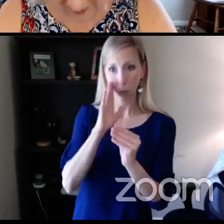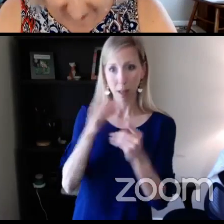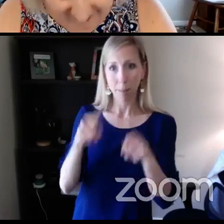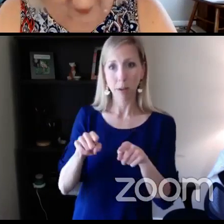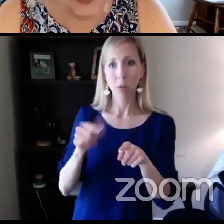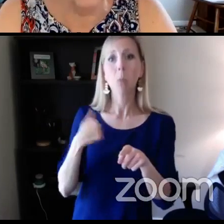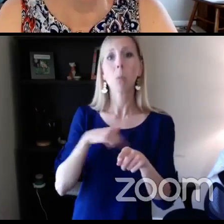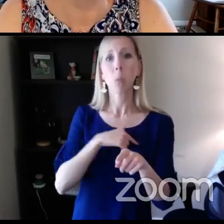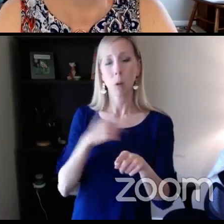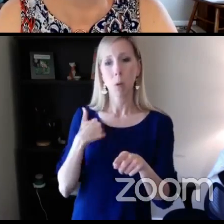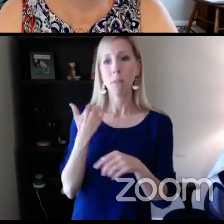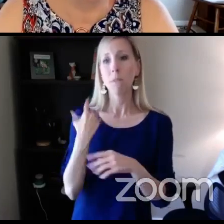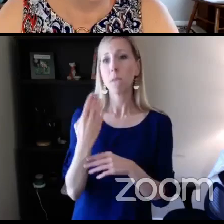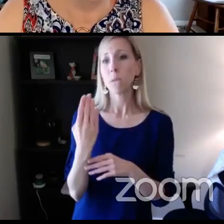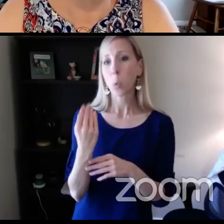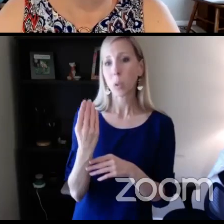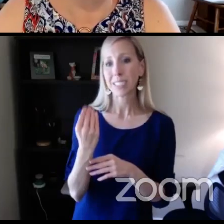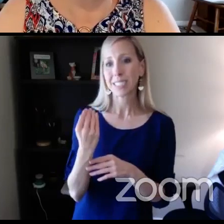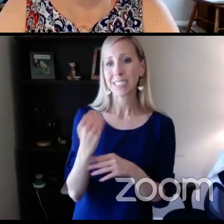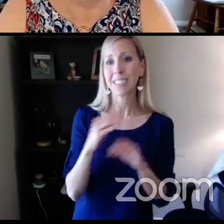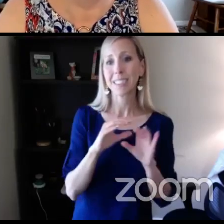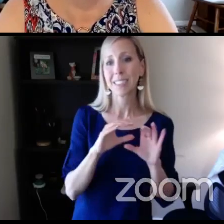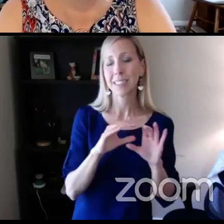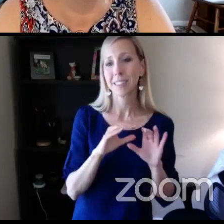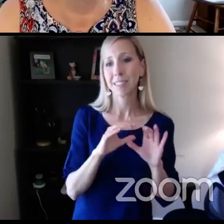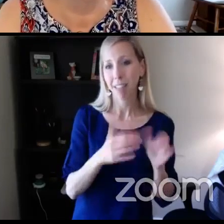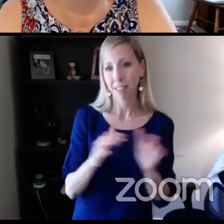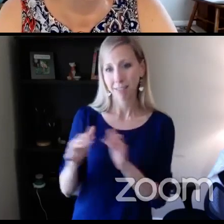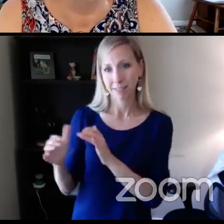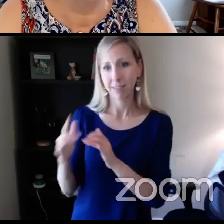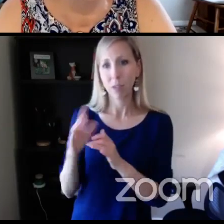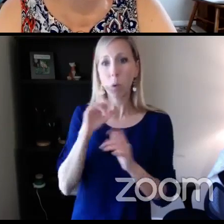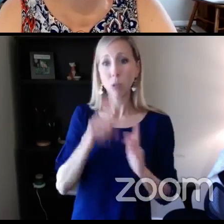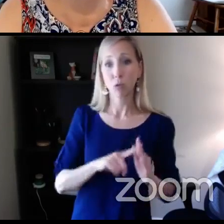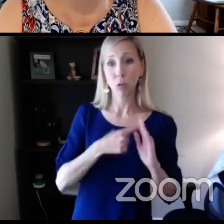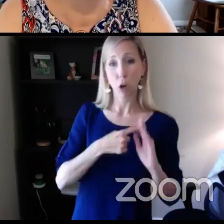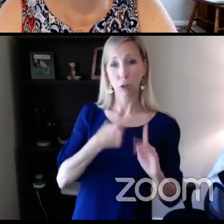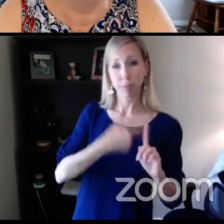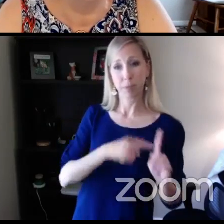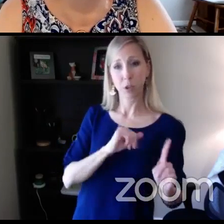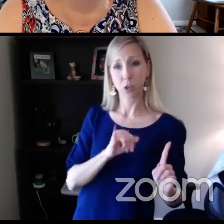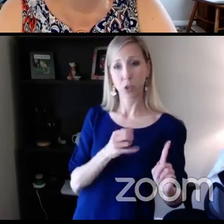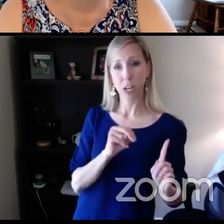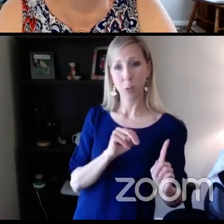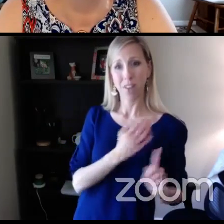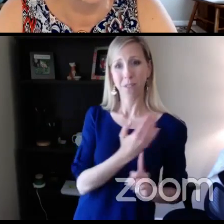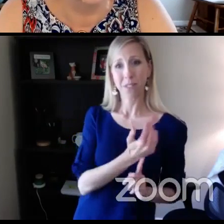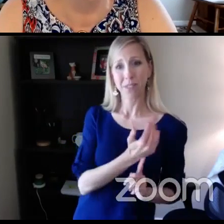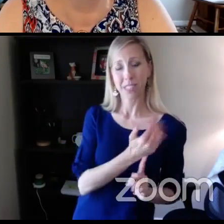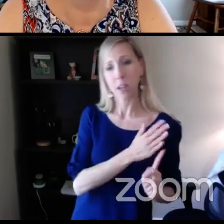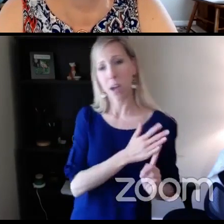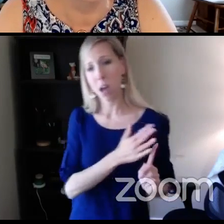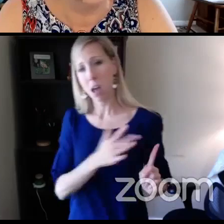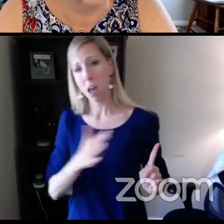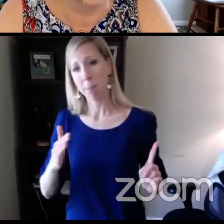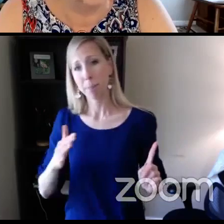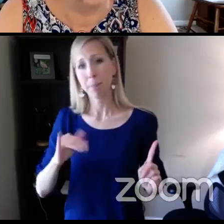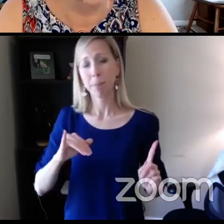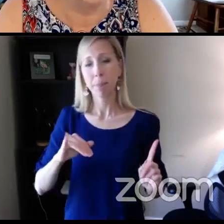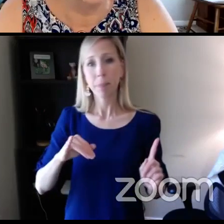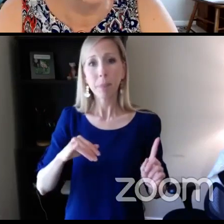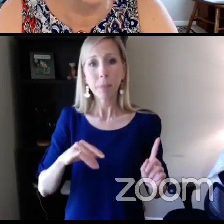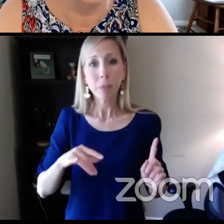sessions happening in 2023, and it will be showing from January 15th to April 15th in 2023.